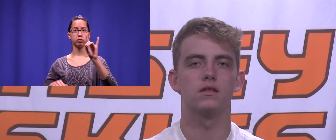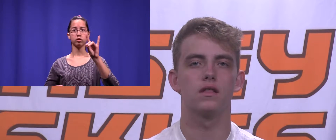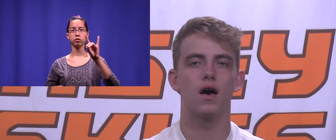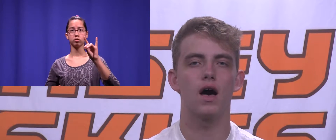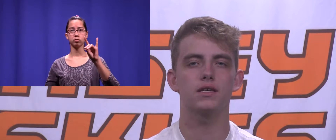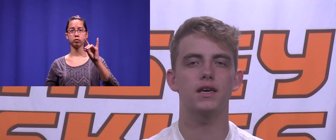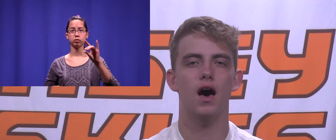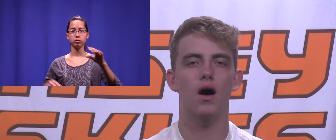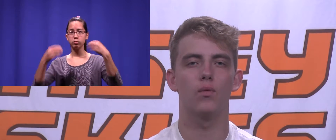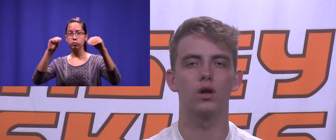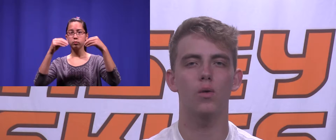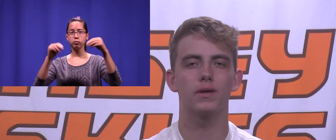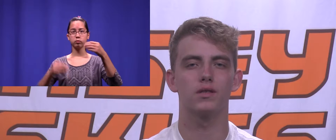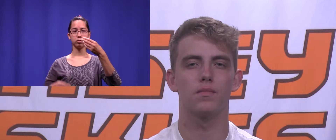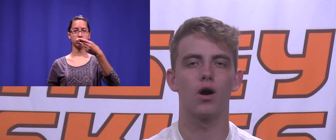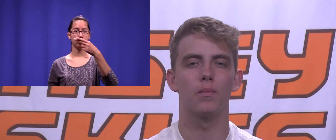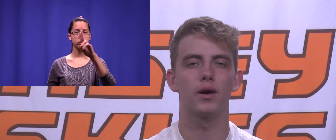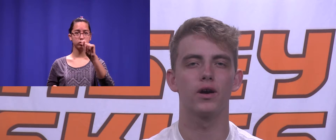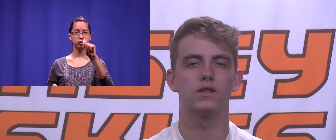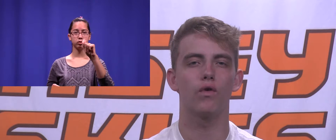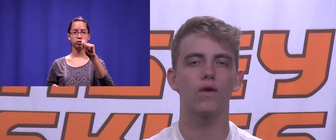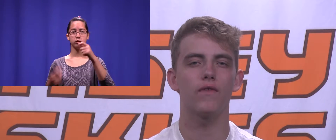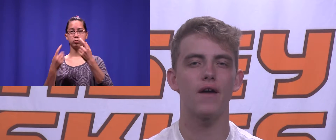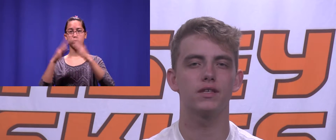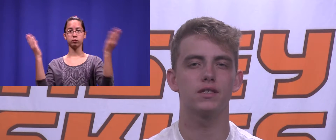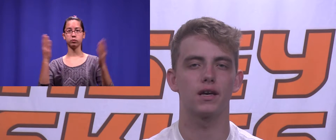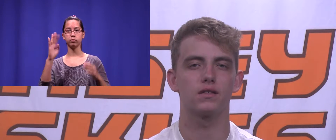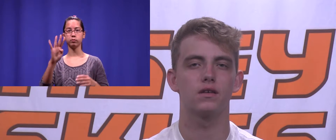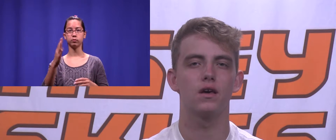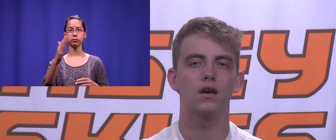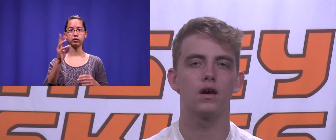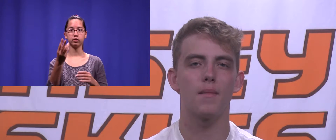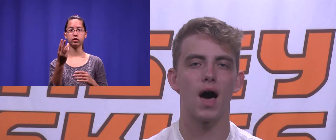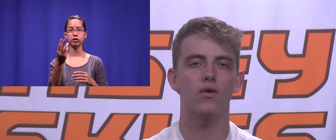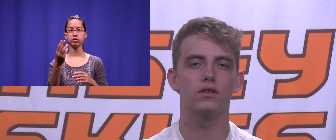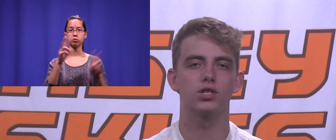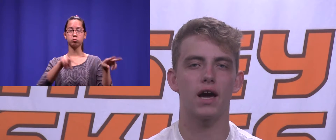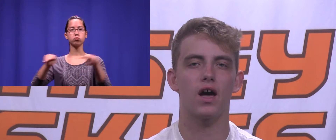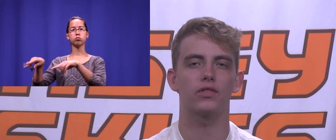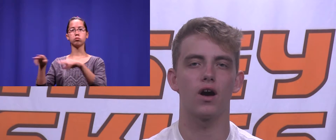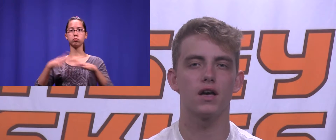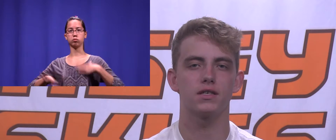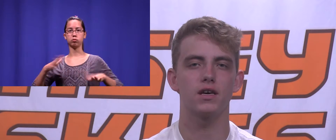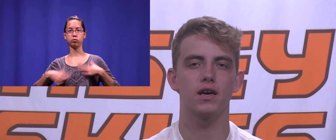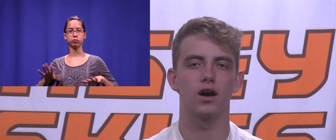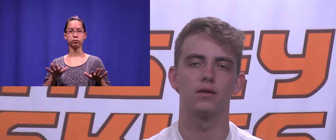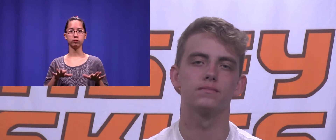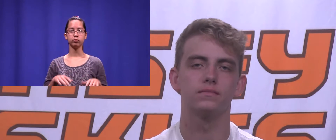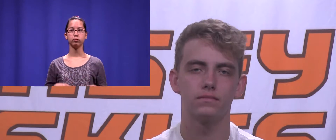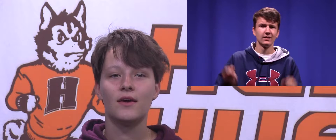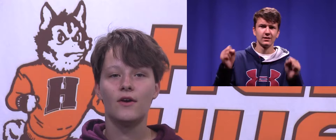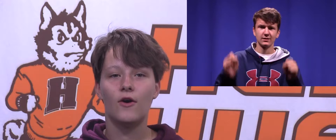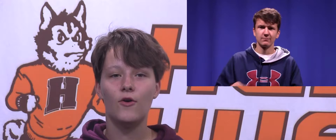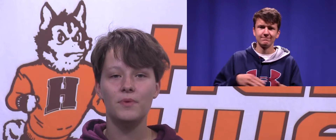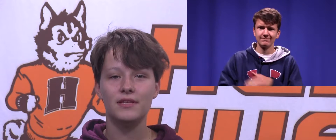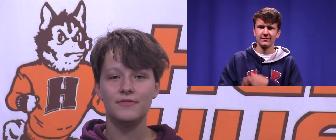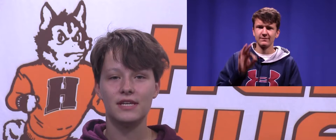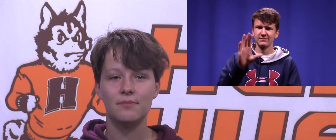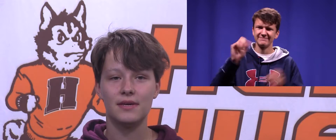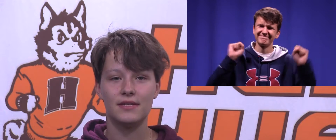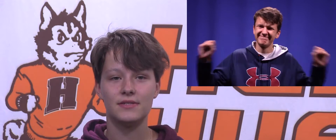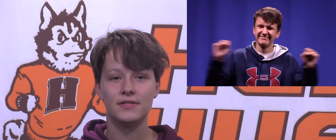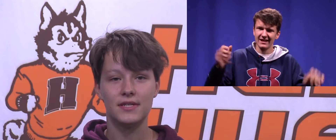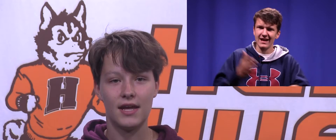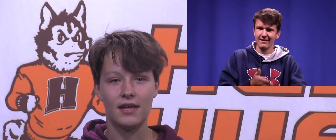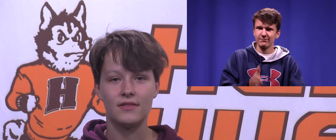Huskies, the Husky Hut will open tomorrow, periods 4, 5, and 6. Come out and check out their Husky gear. Open